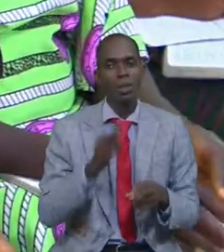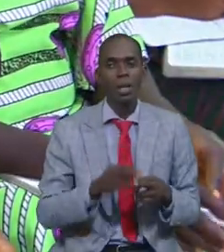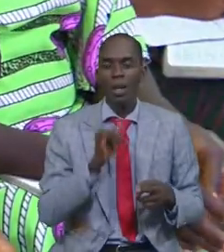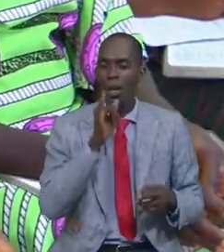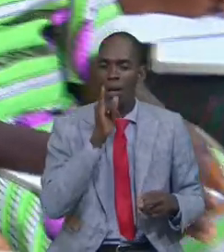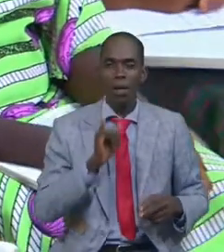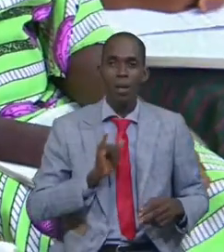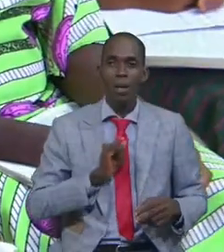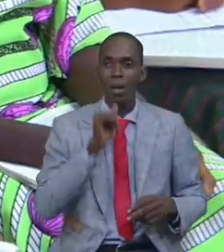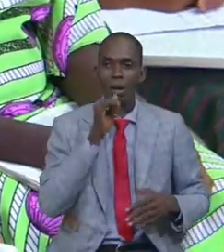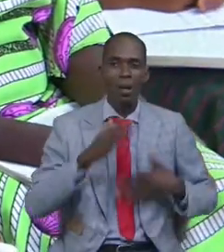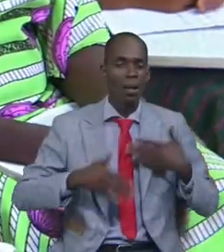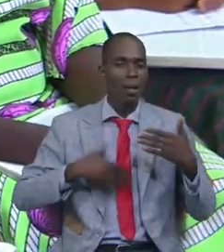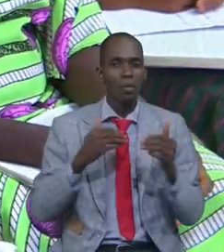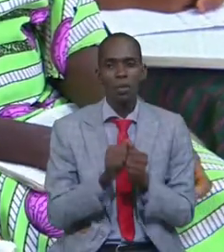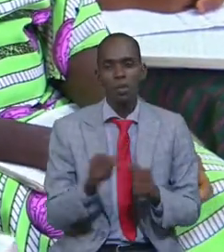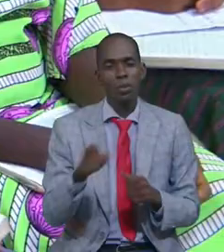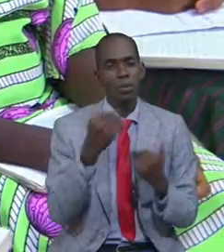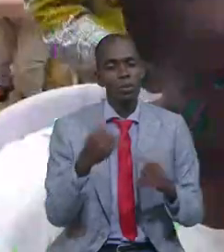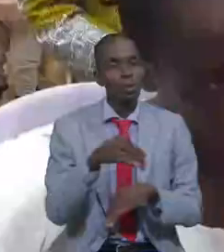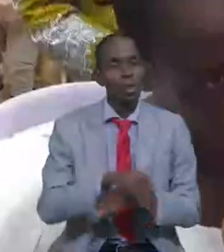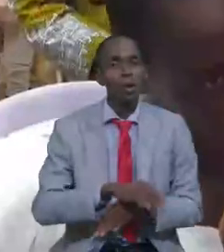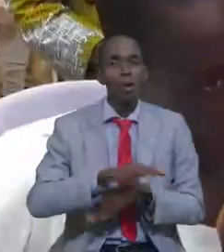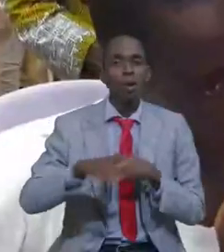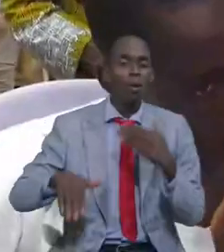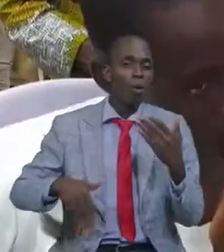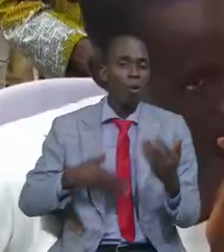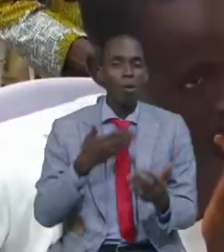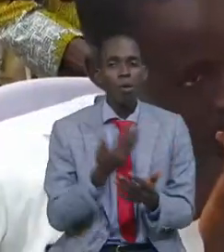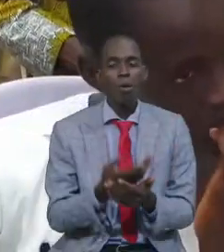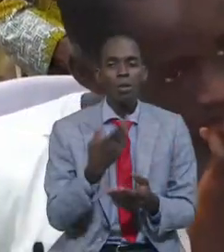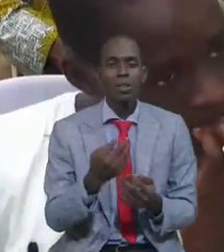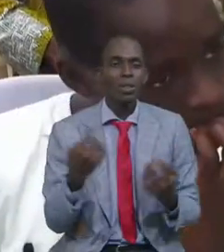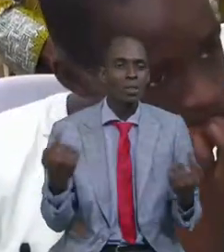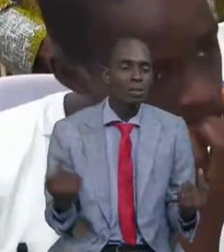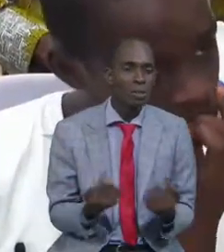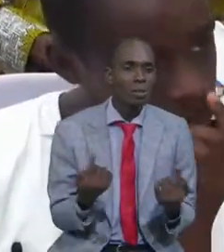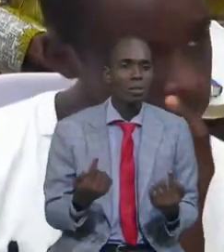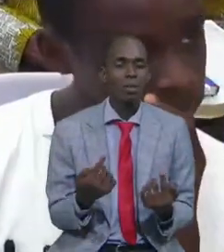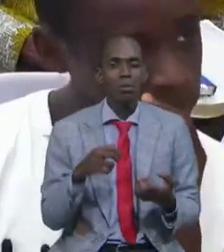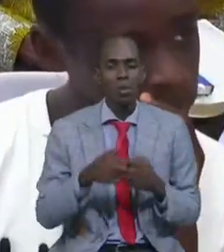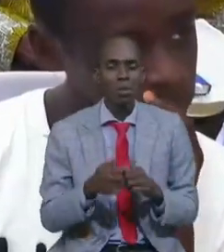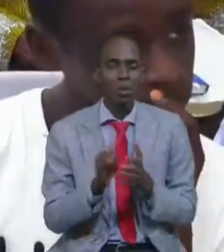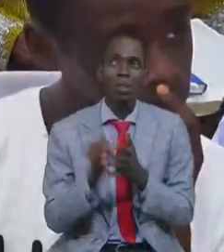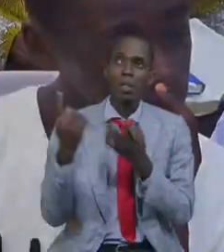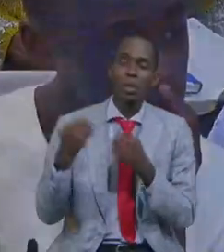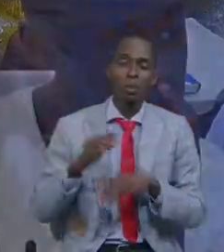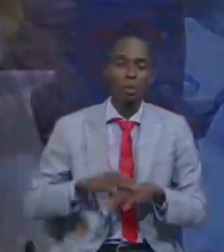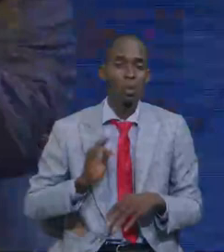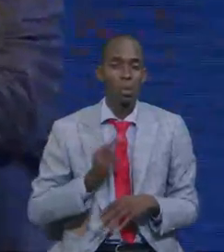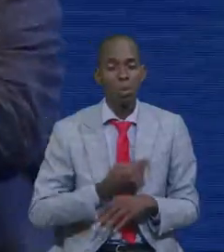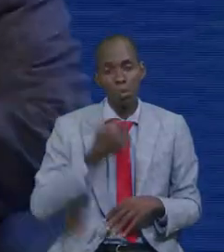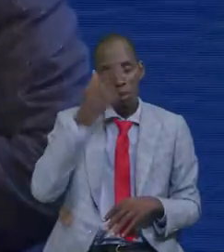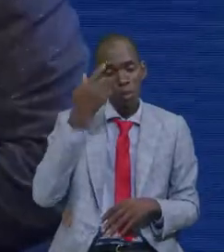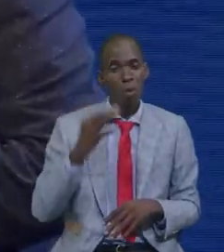tonight. All those things that came upon us because of our waywardness,